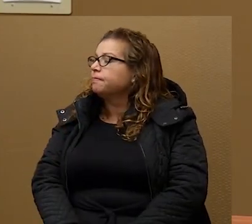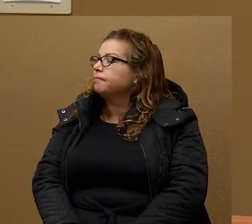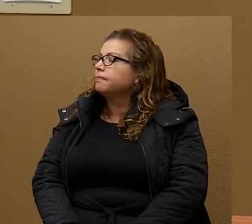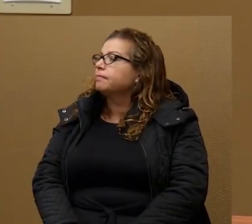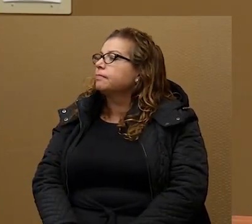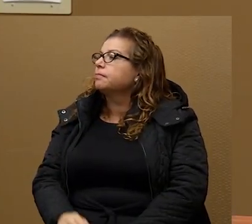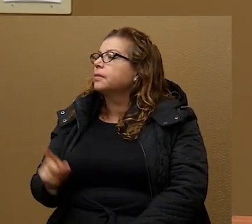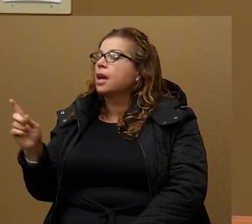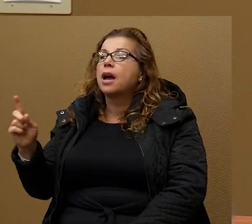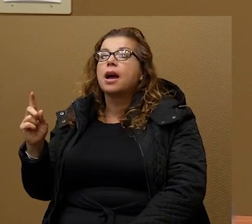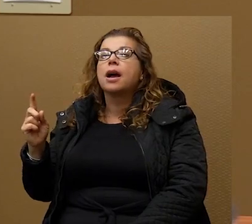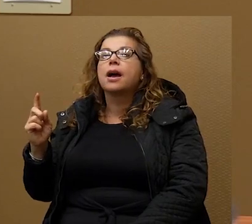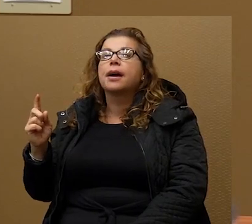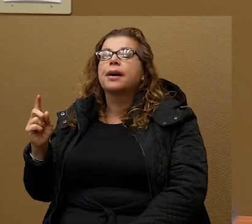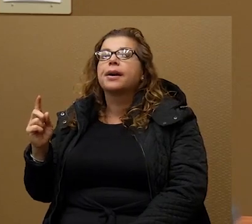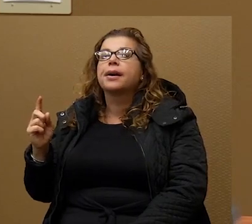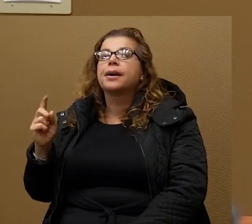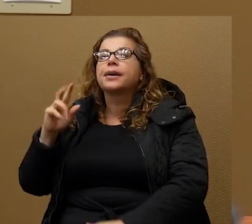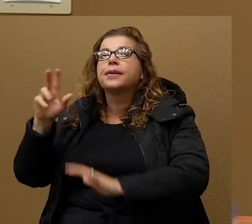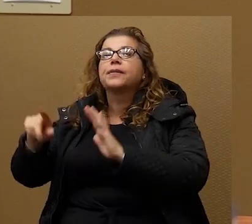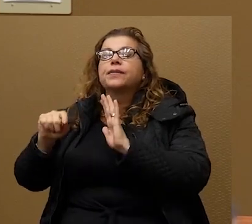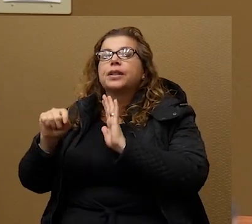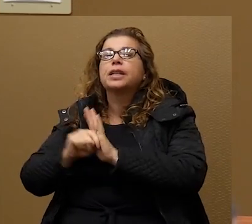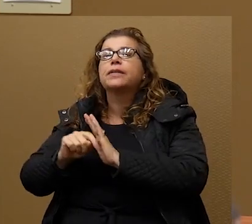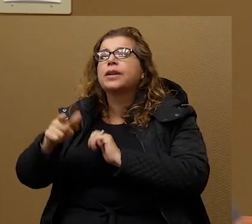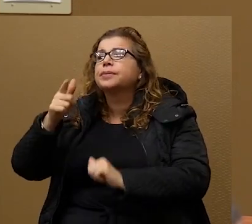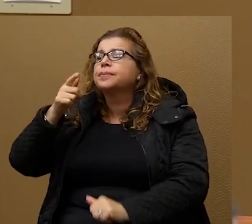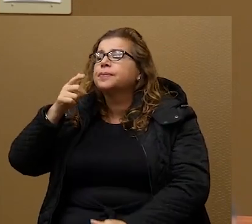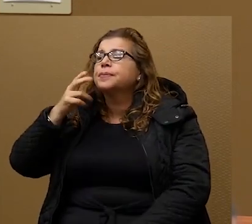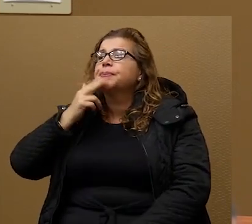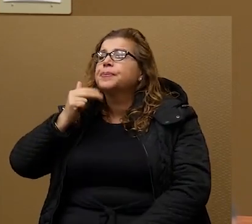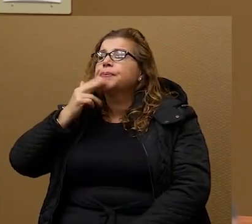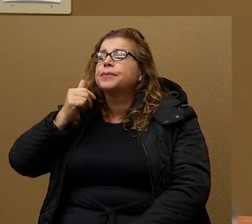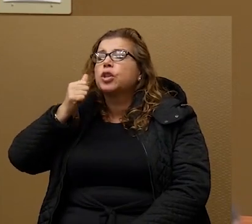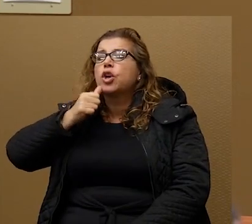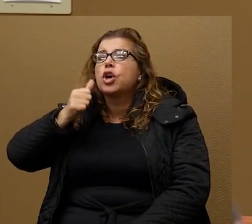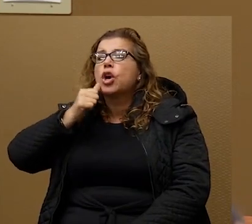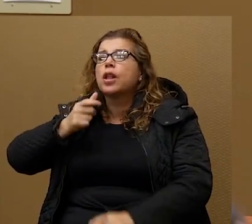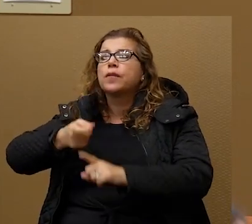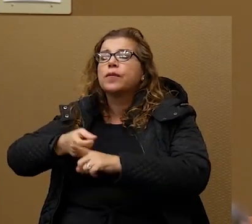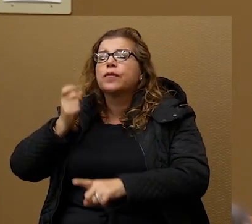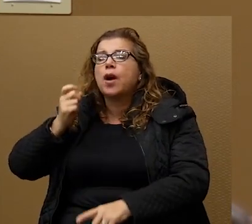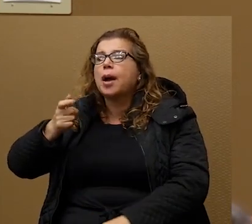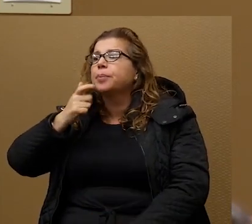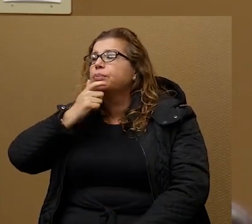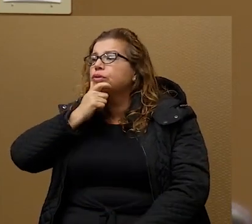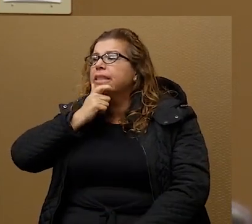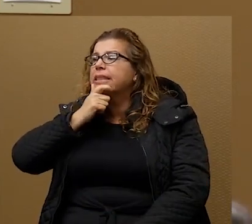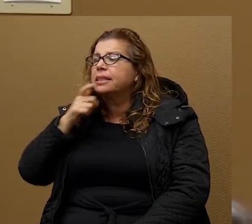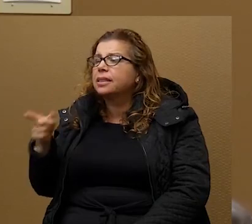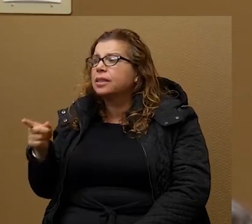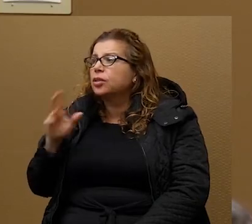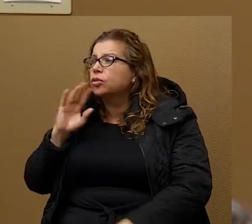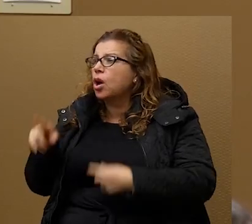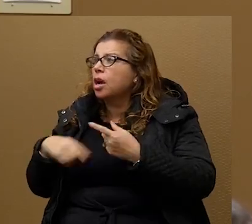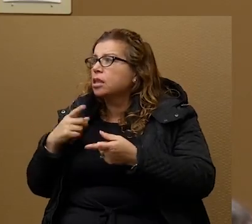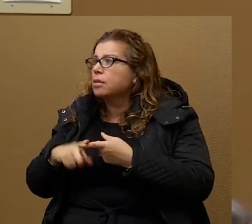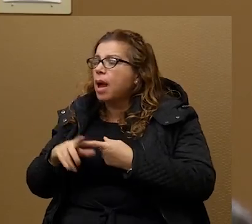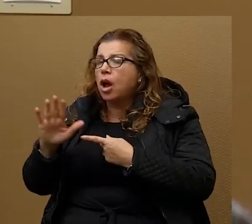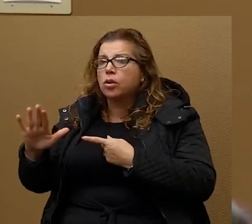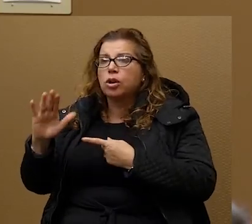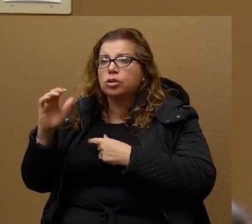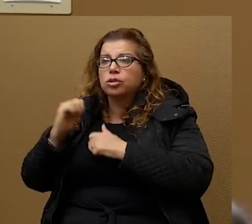right, here's a video of a little British girl who talks about her whole structured